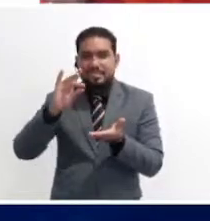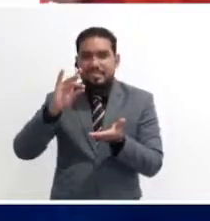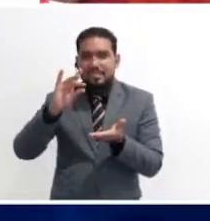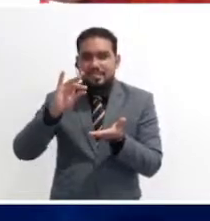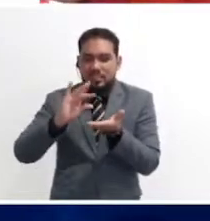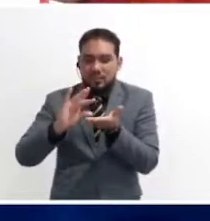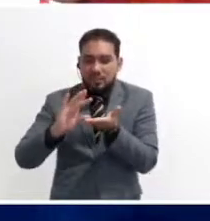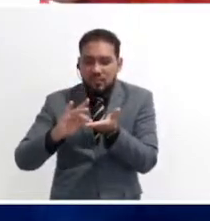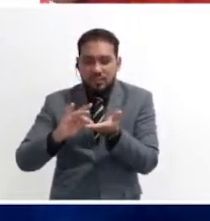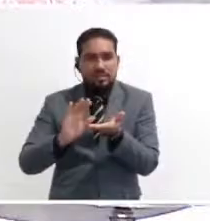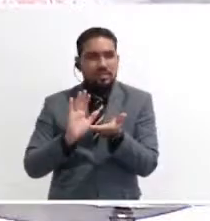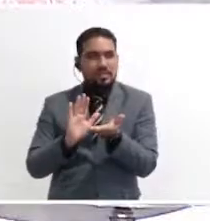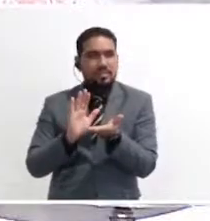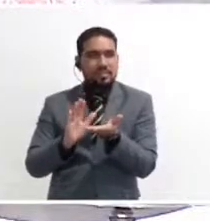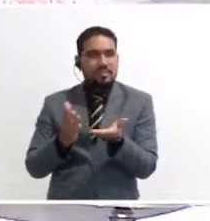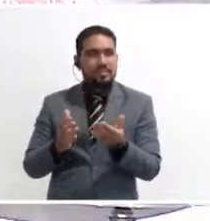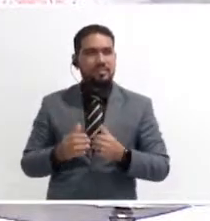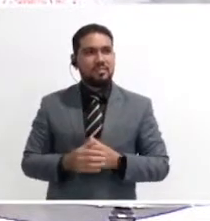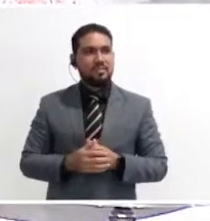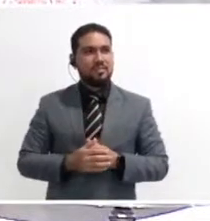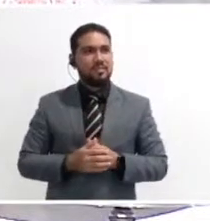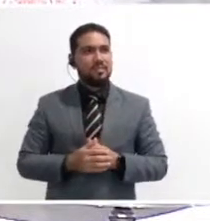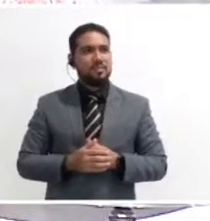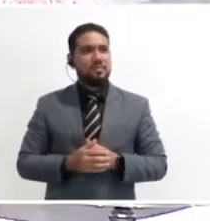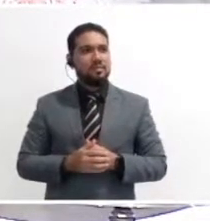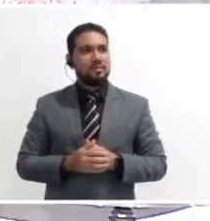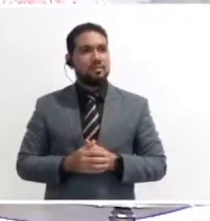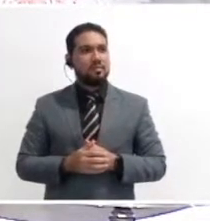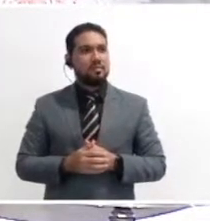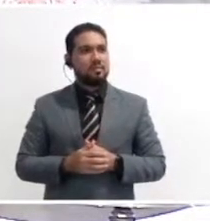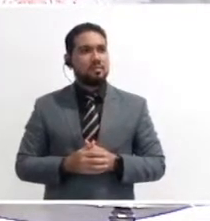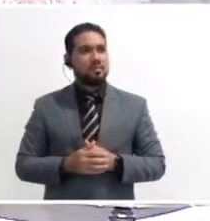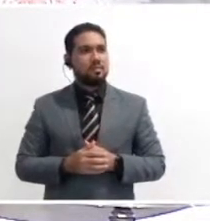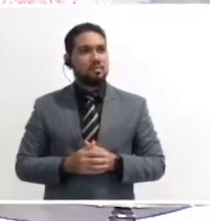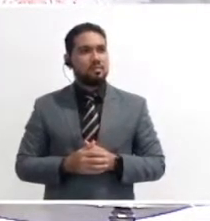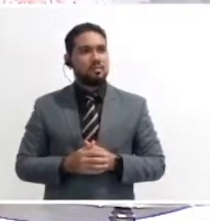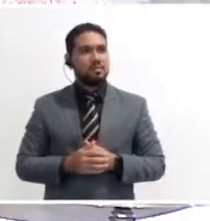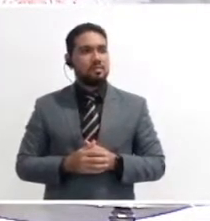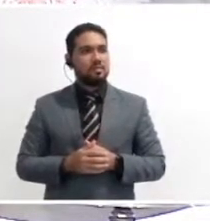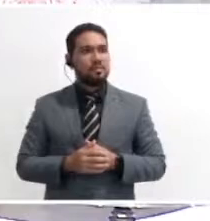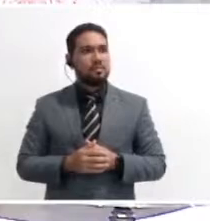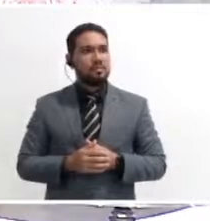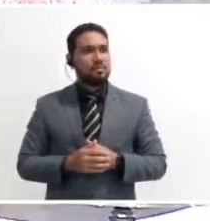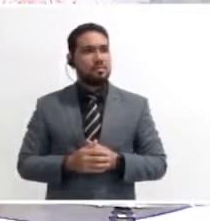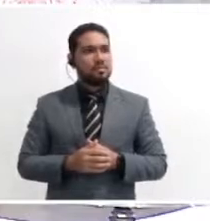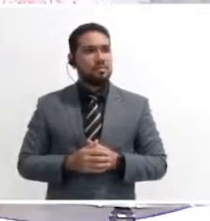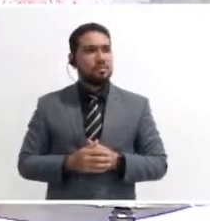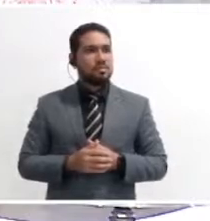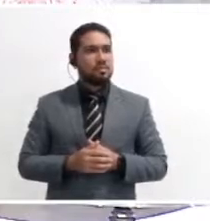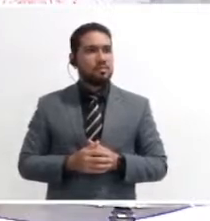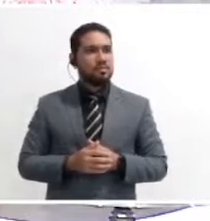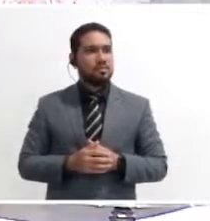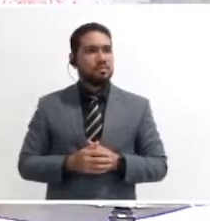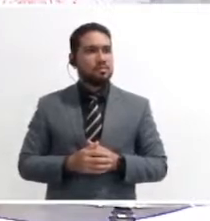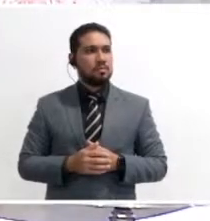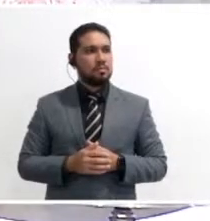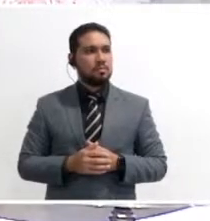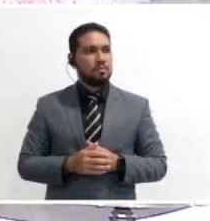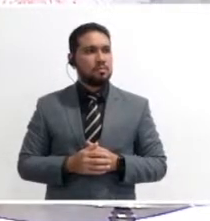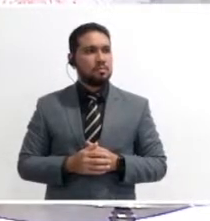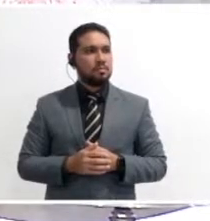Yeah. Sure. Aquí estoy.